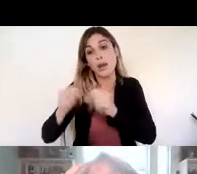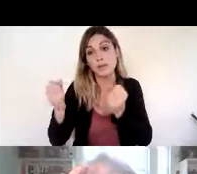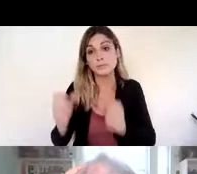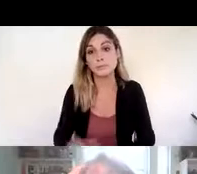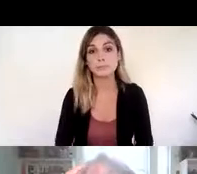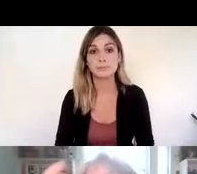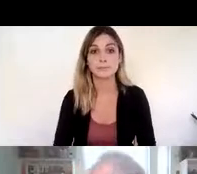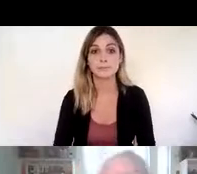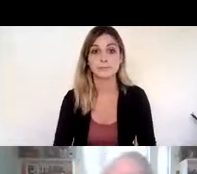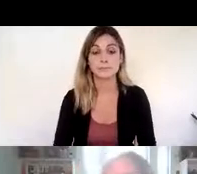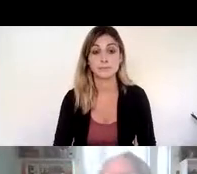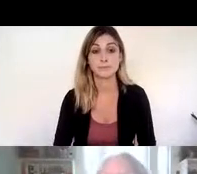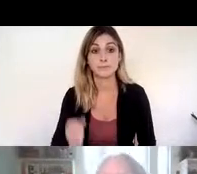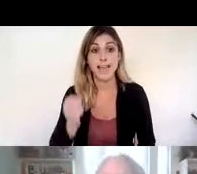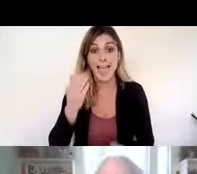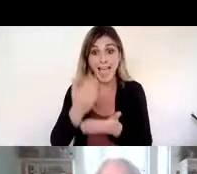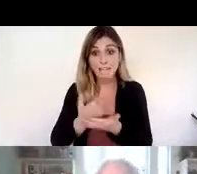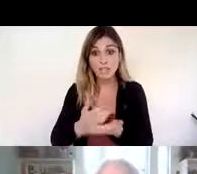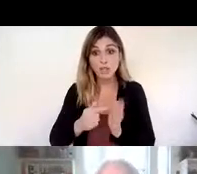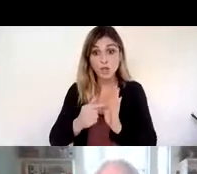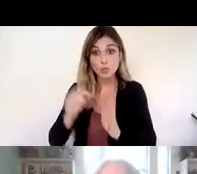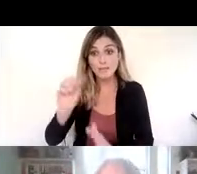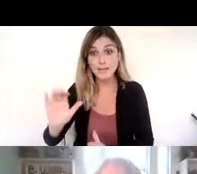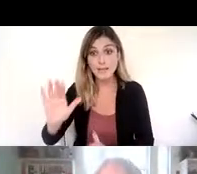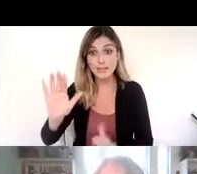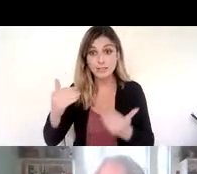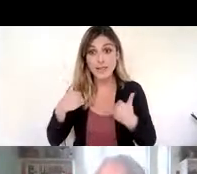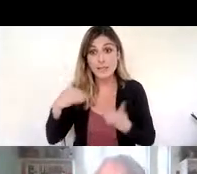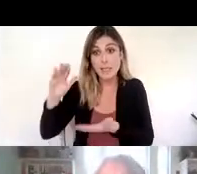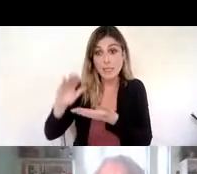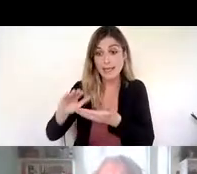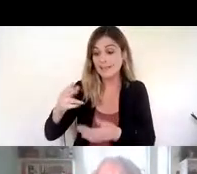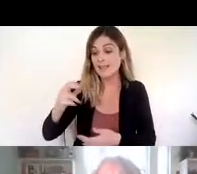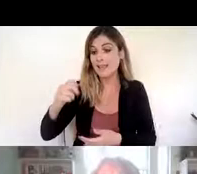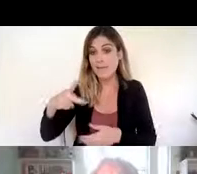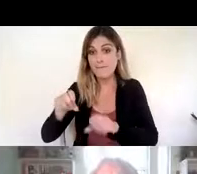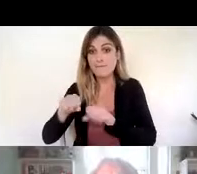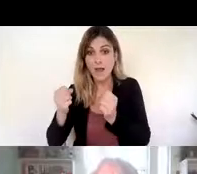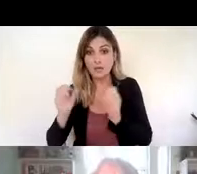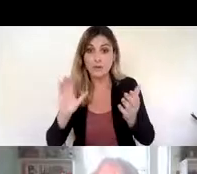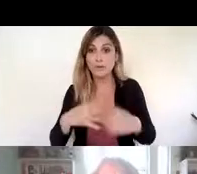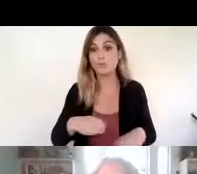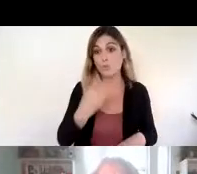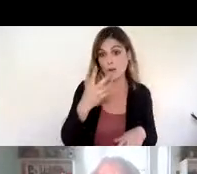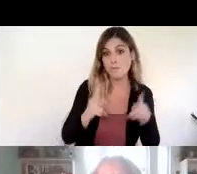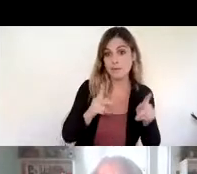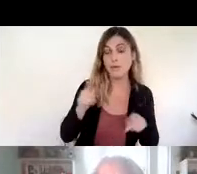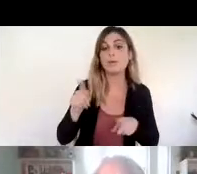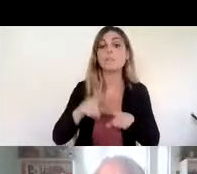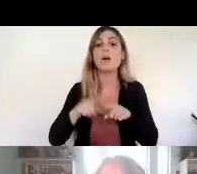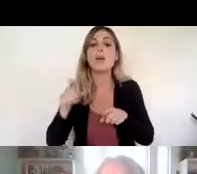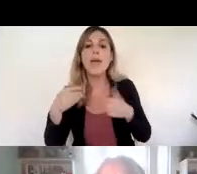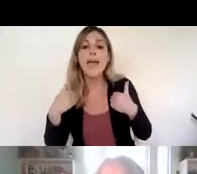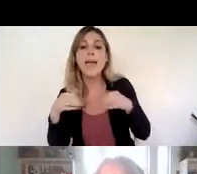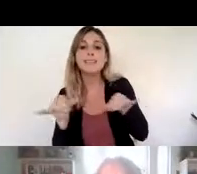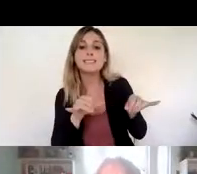In fact, the evidence suggests that while Asians have fewer hip fractures compared to Caucasians, they have similar or higher